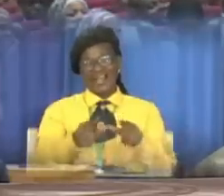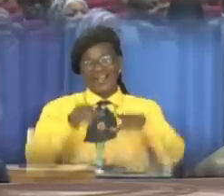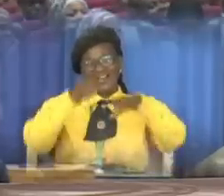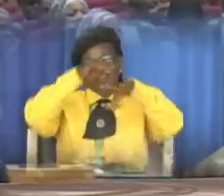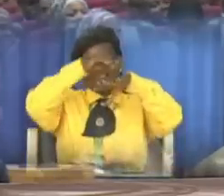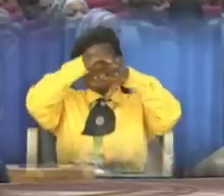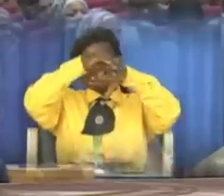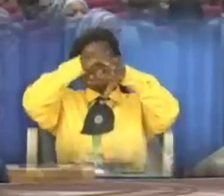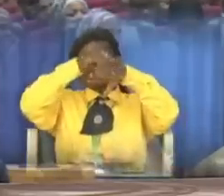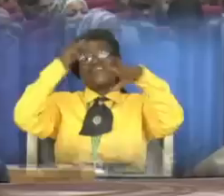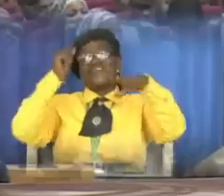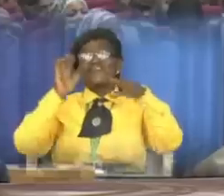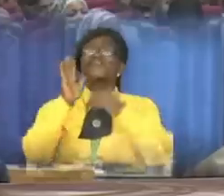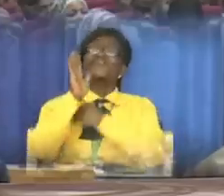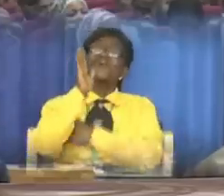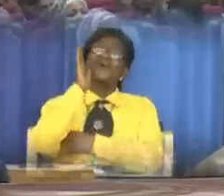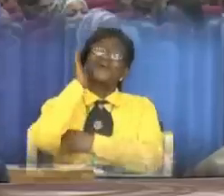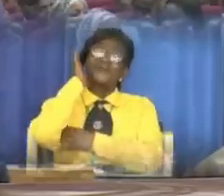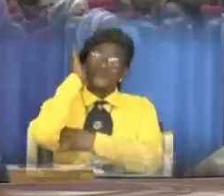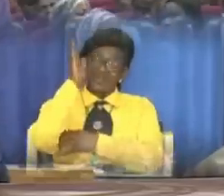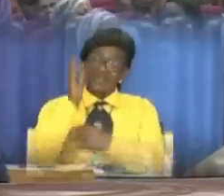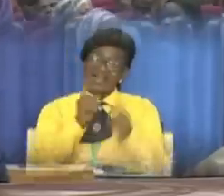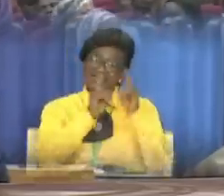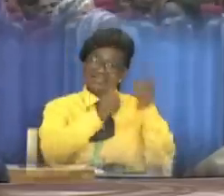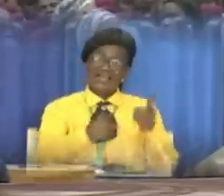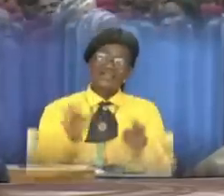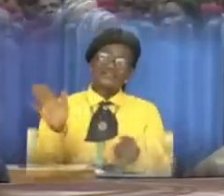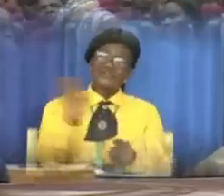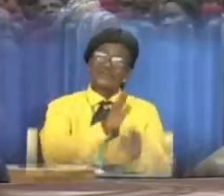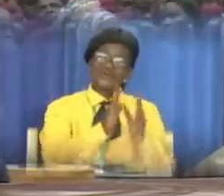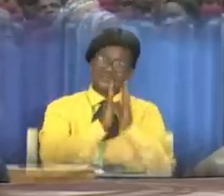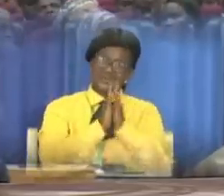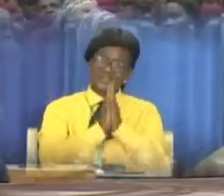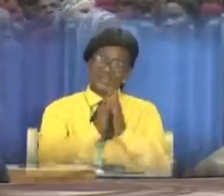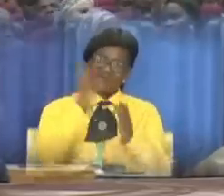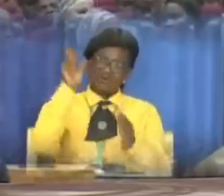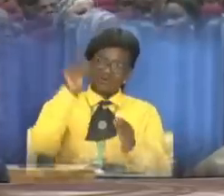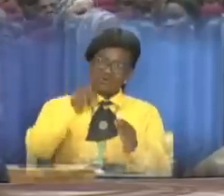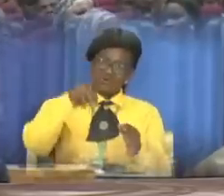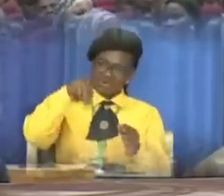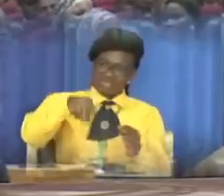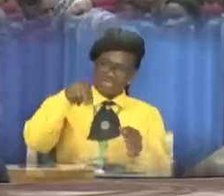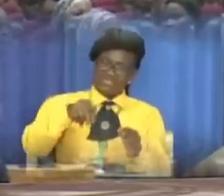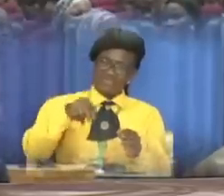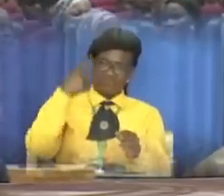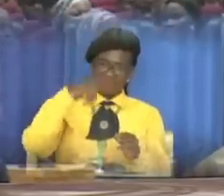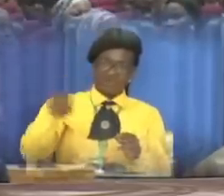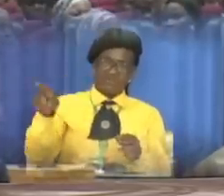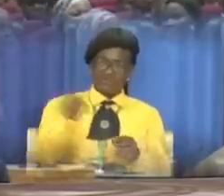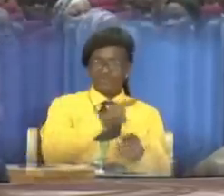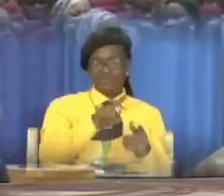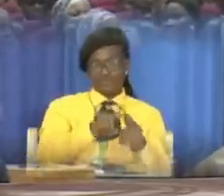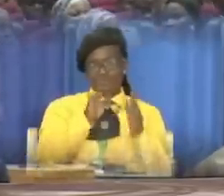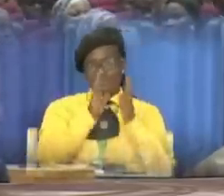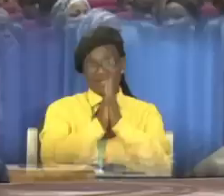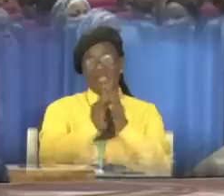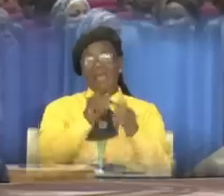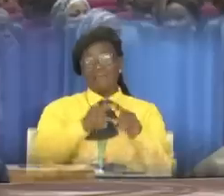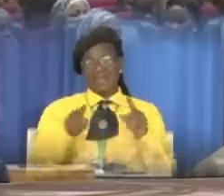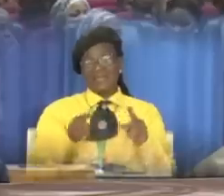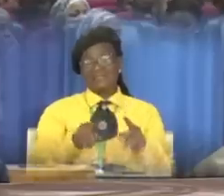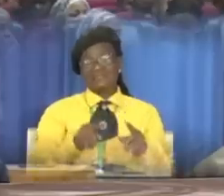God will answer your prayers quickly. The rest of us will fast. As I've always advised